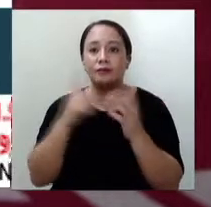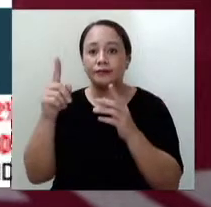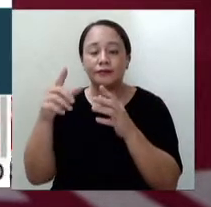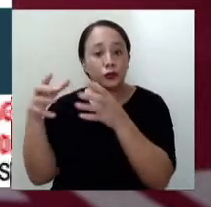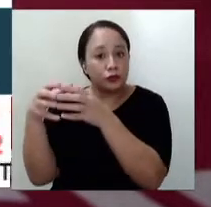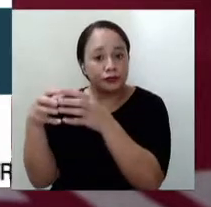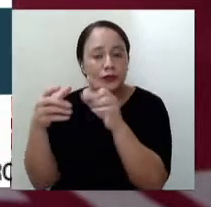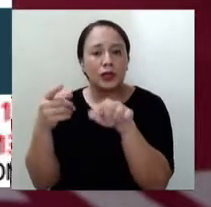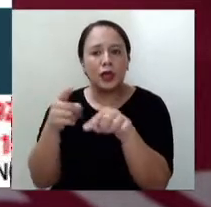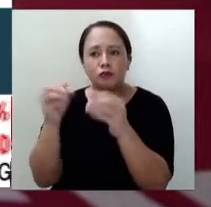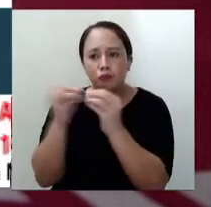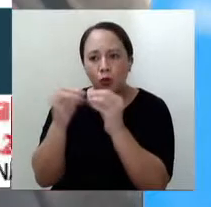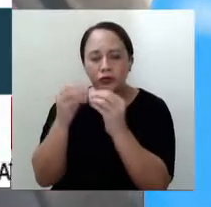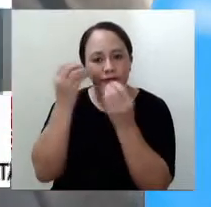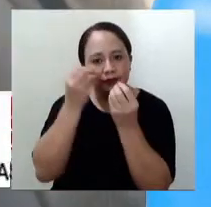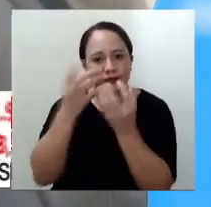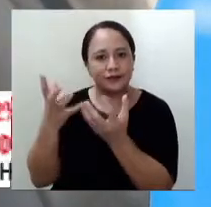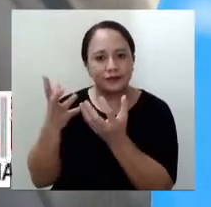more information.